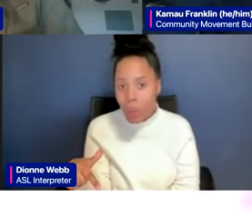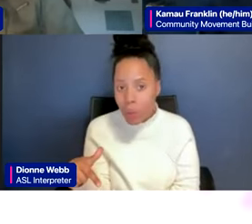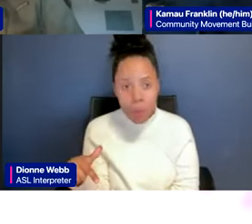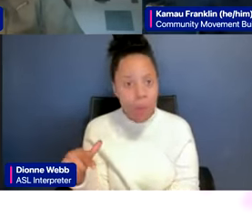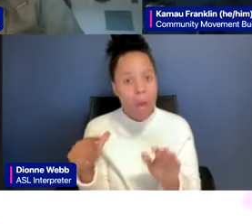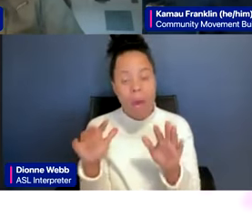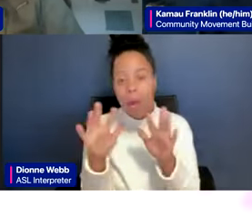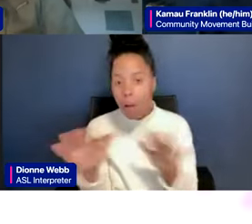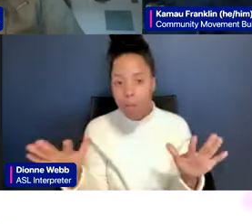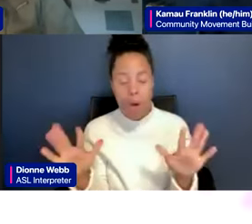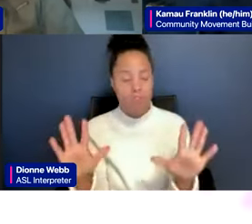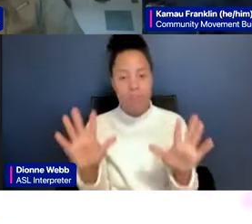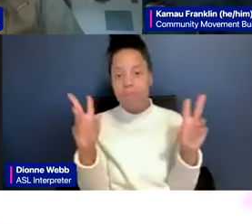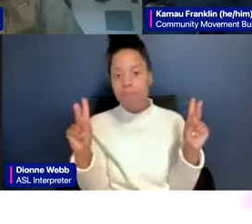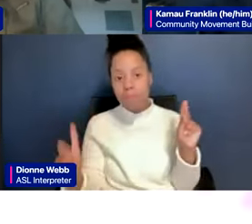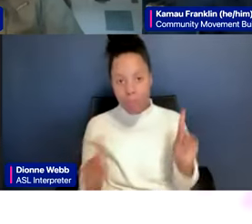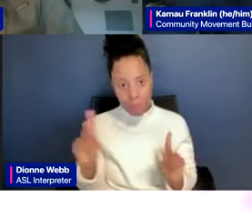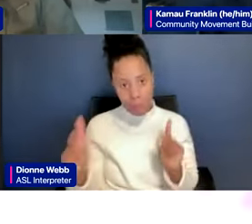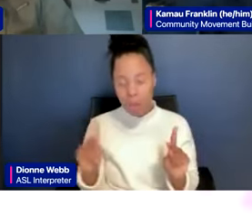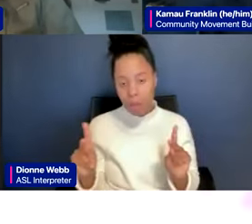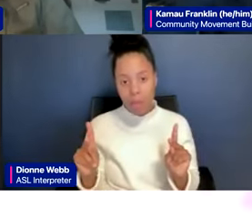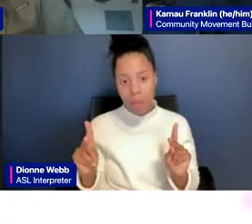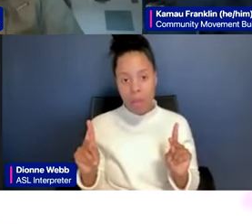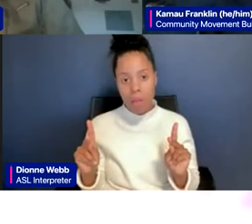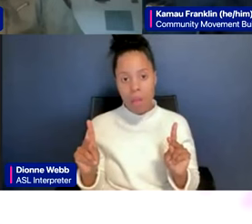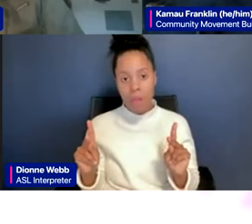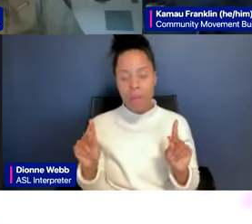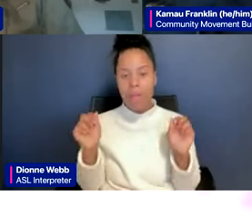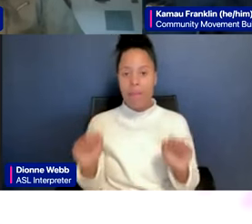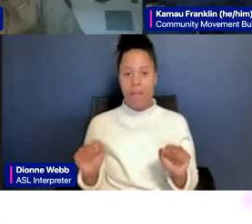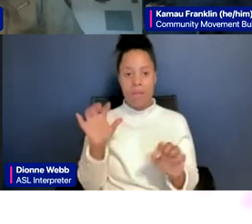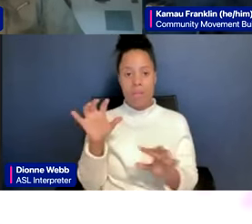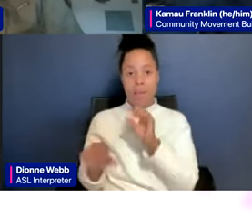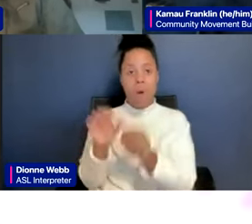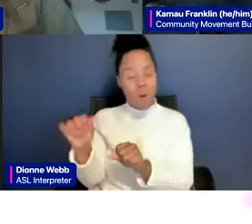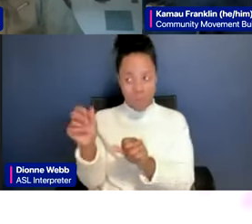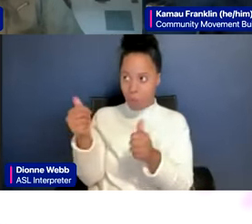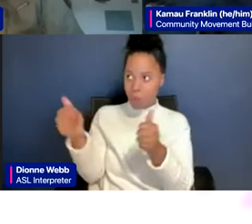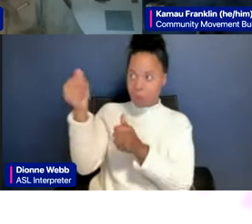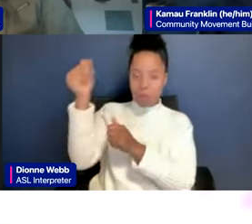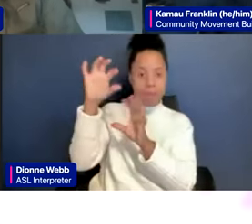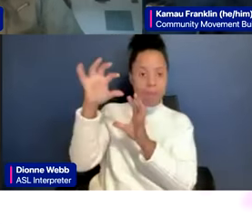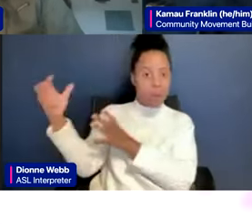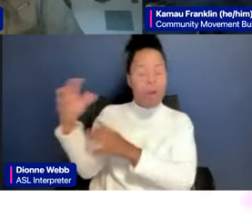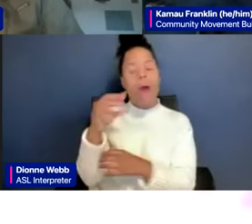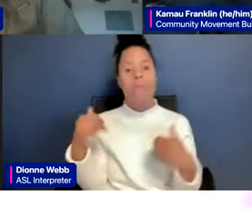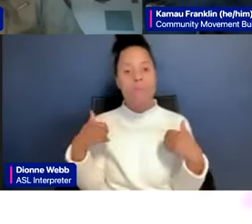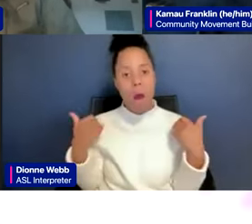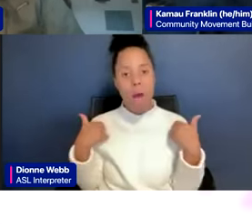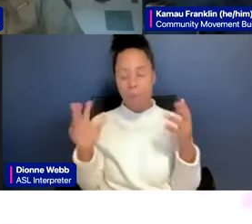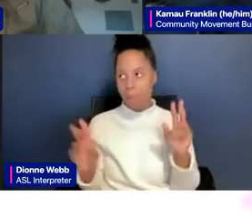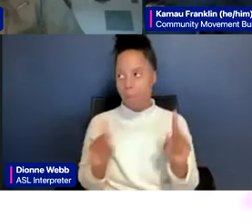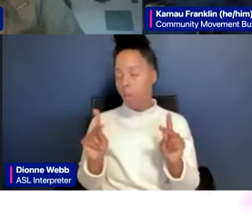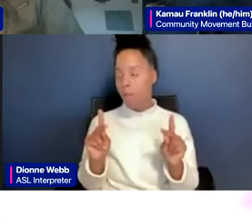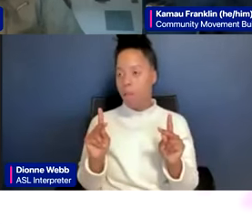and on people, into which category I fit, and young people be part of